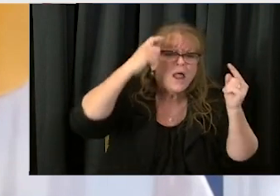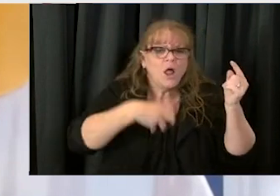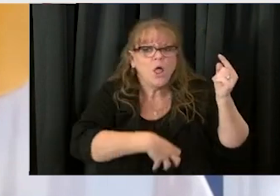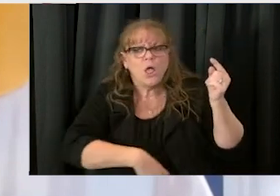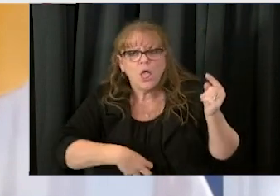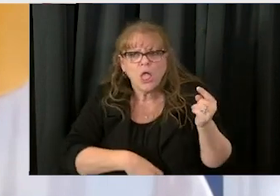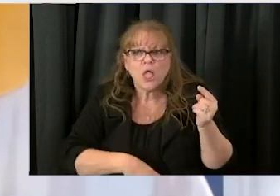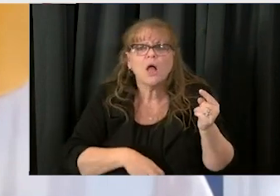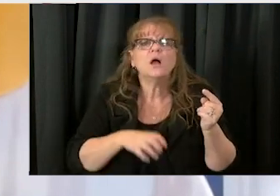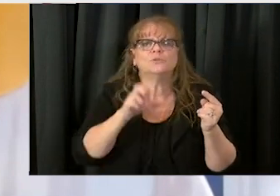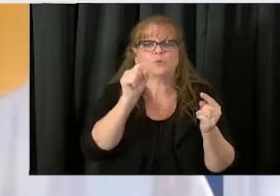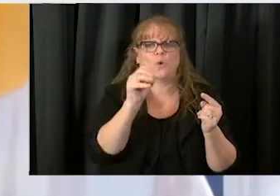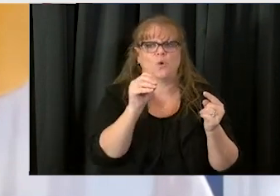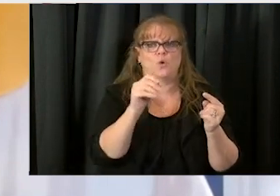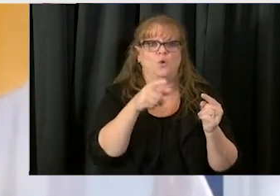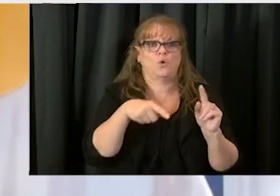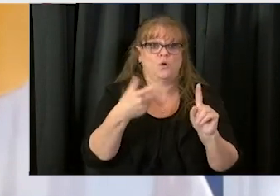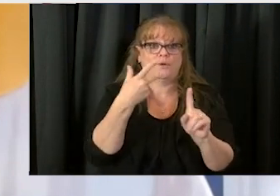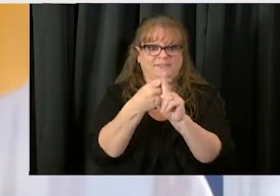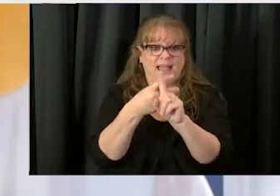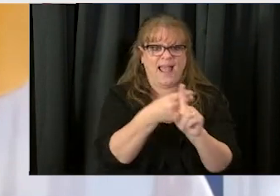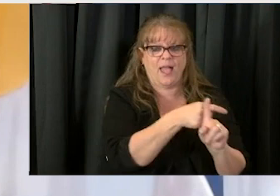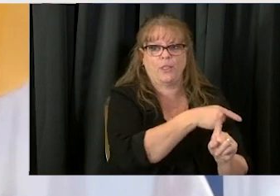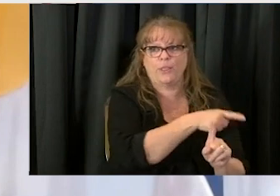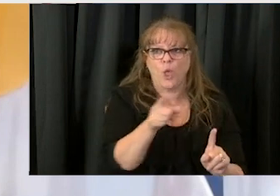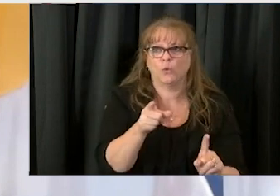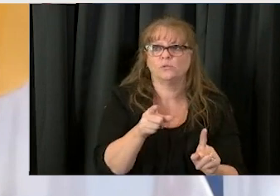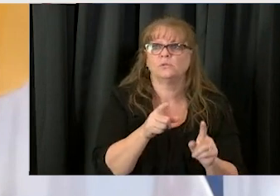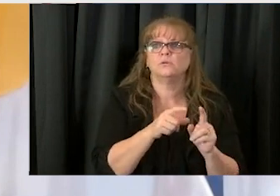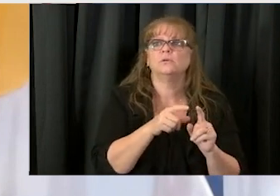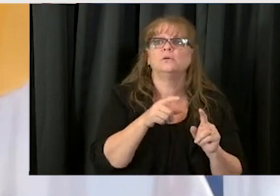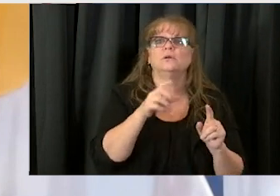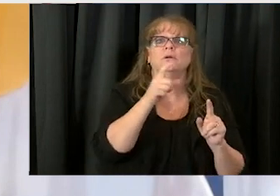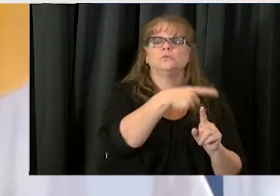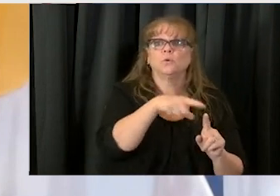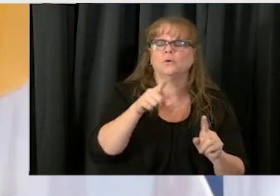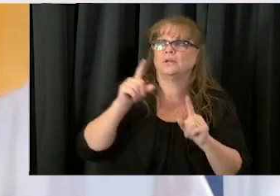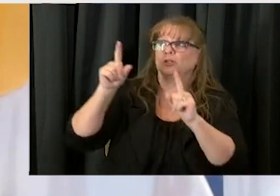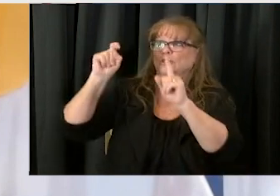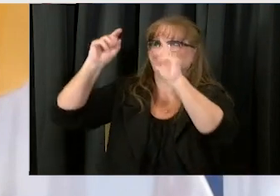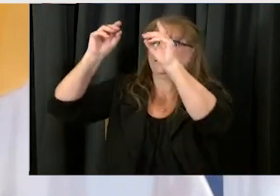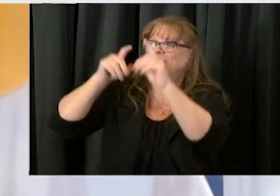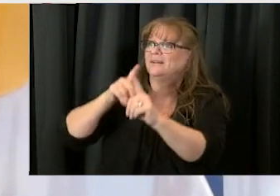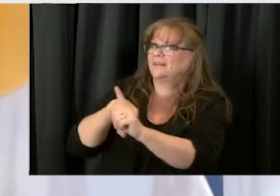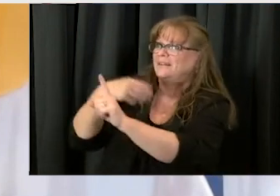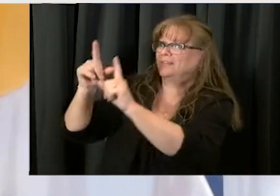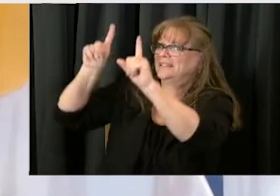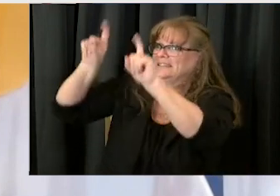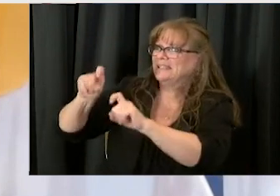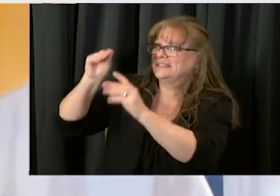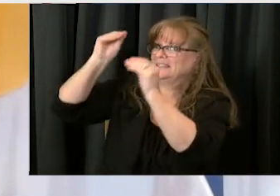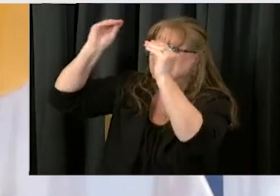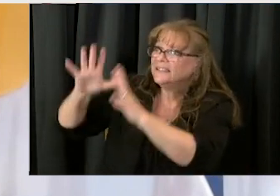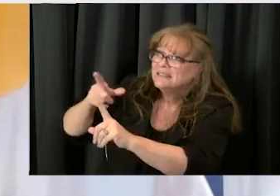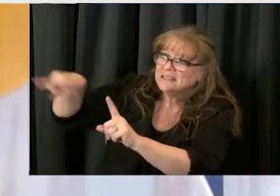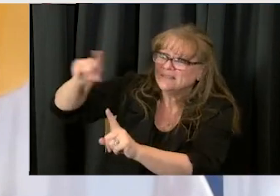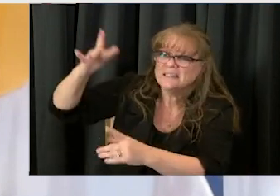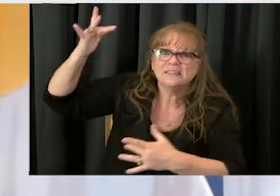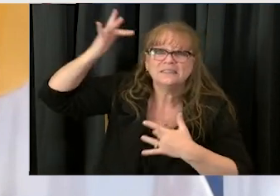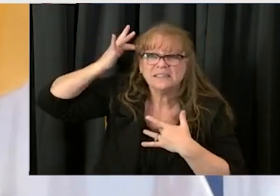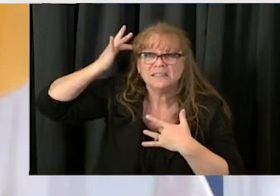quickly. So school nurses are very much like other nurses in hospital COVID wards and emergency